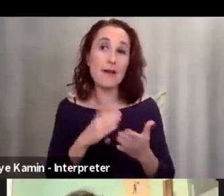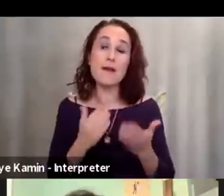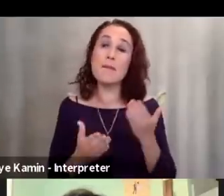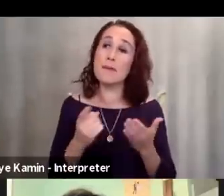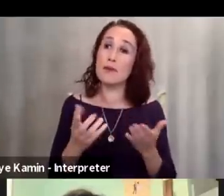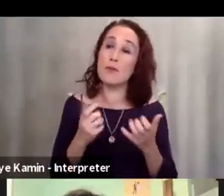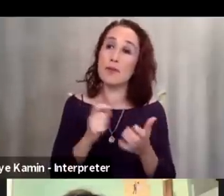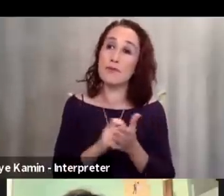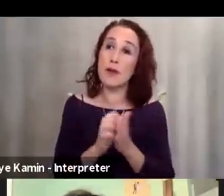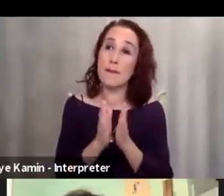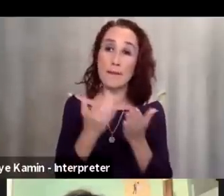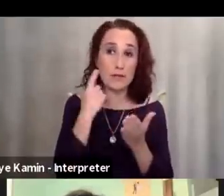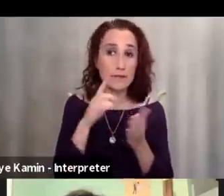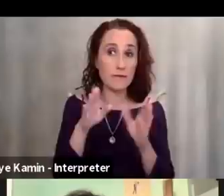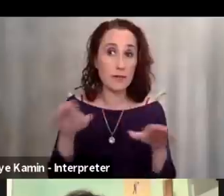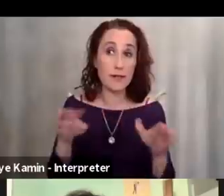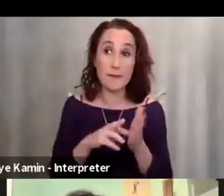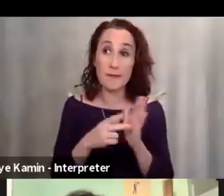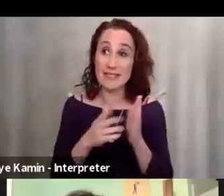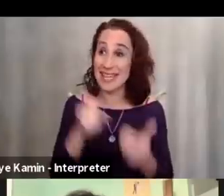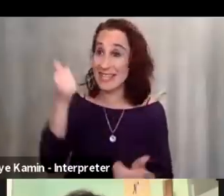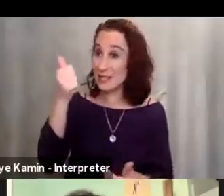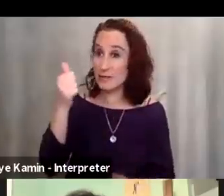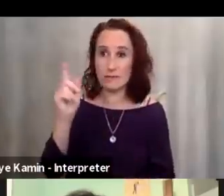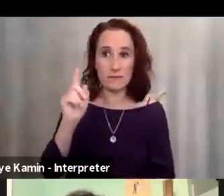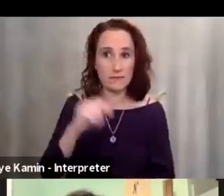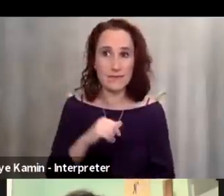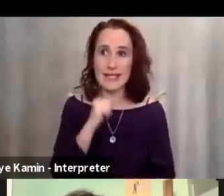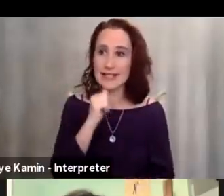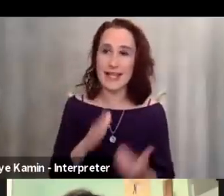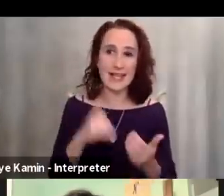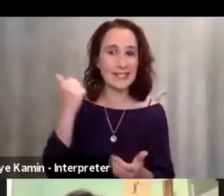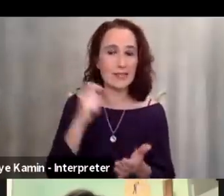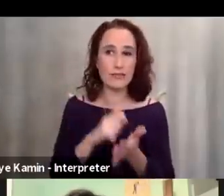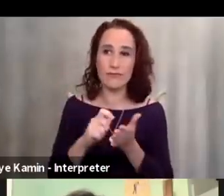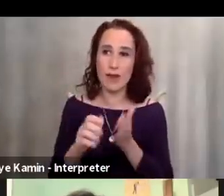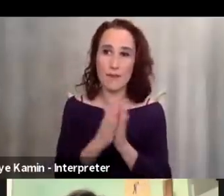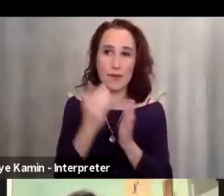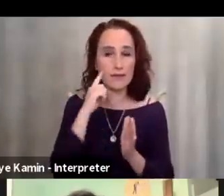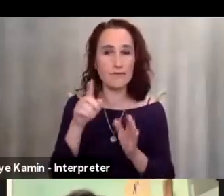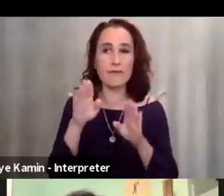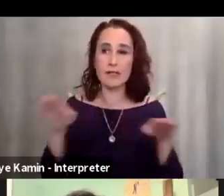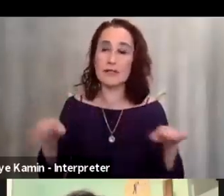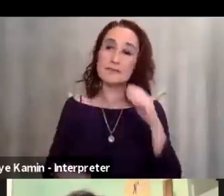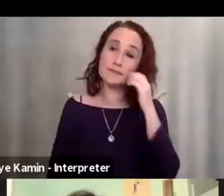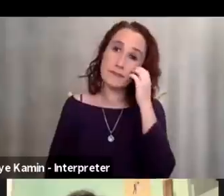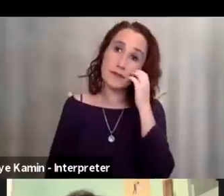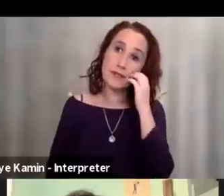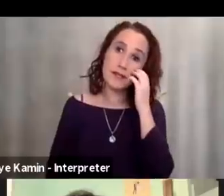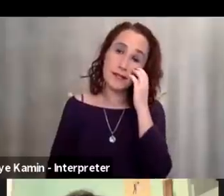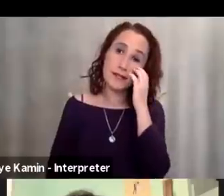kids doesn't mean that it's easier to write books for kids. I had